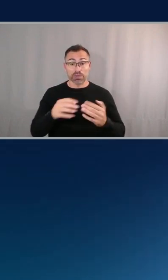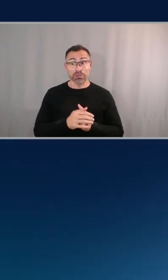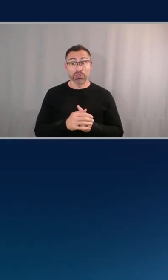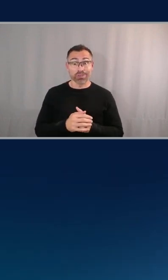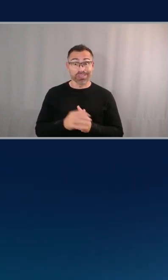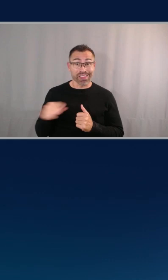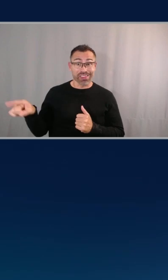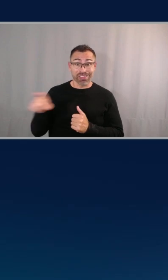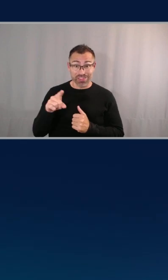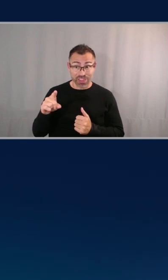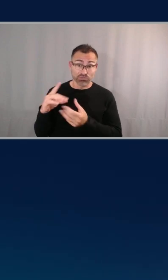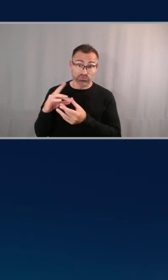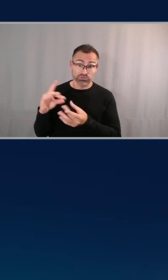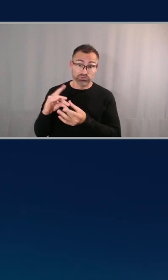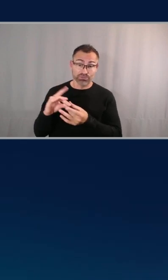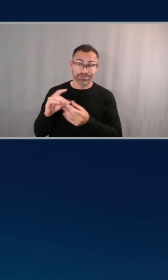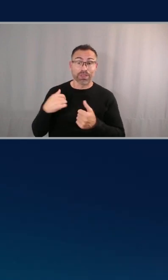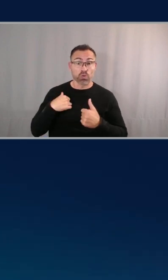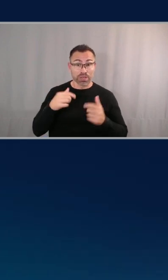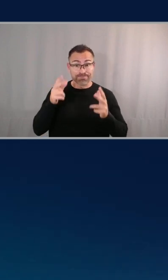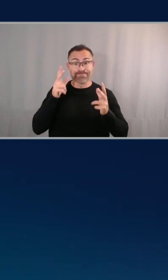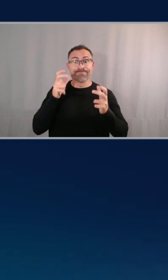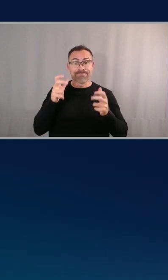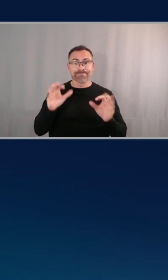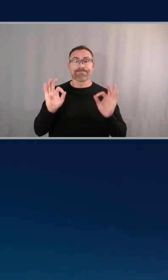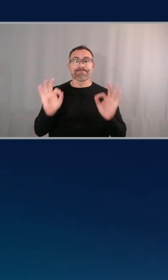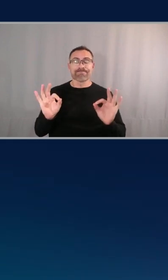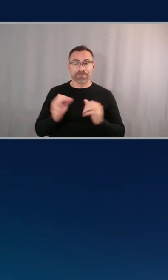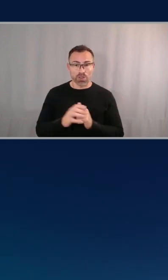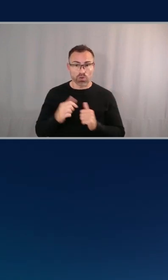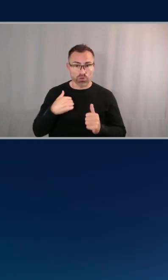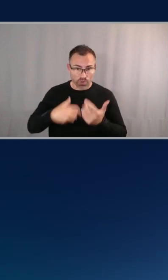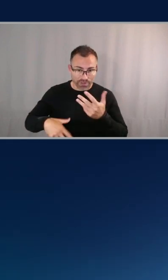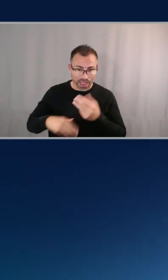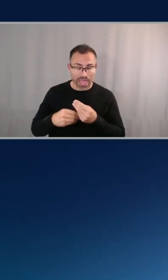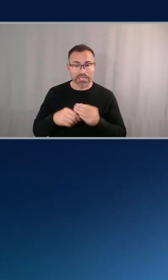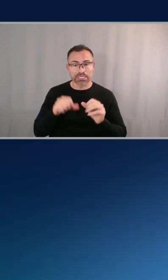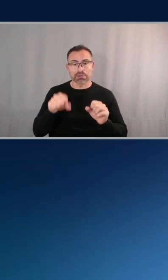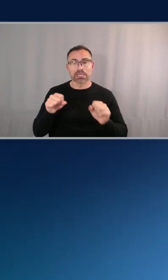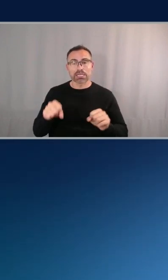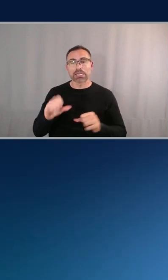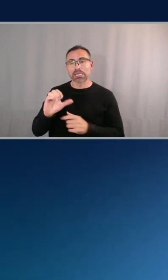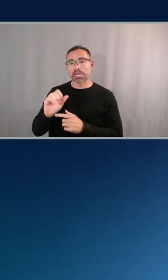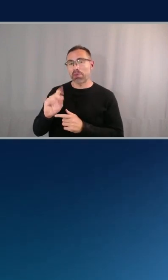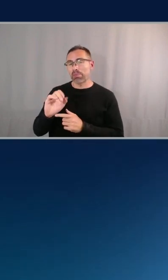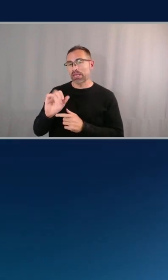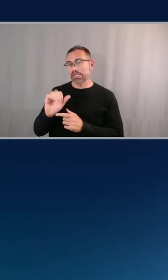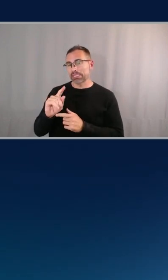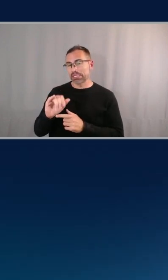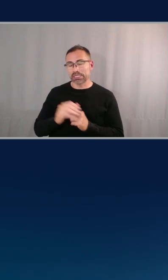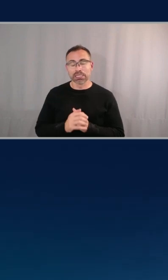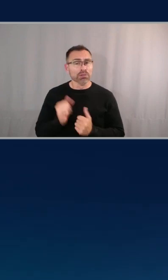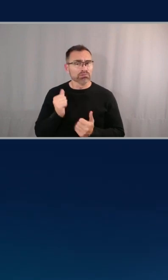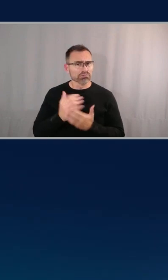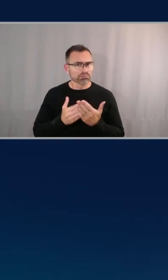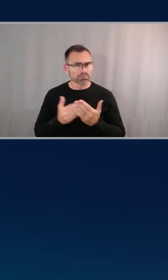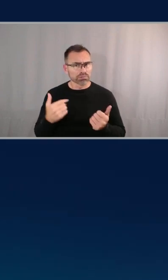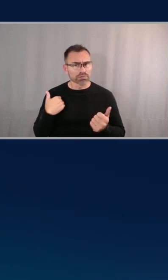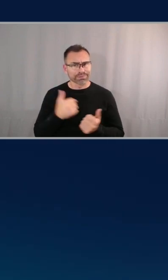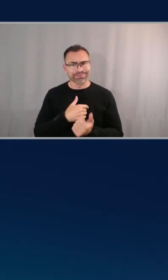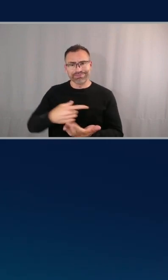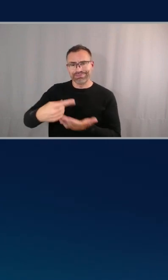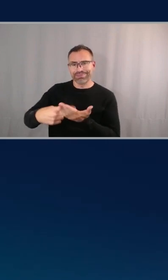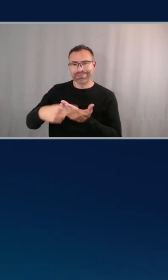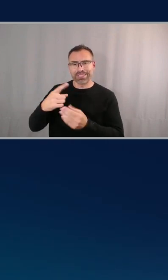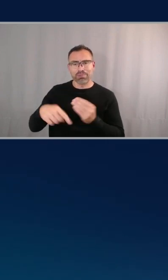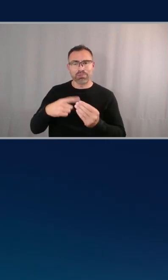And so that's why we basically added a bunch of capabilities. Some of the things that we talked about in terms of the additional support